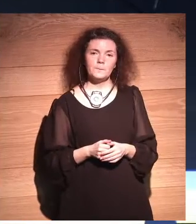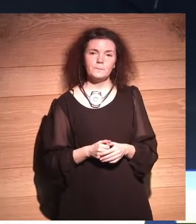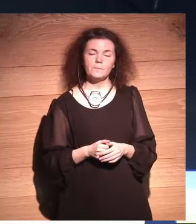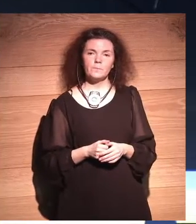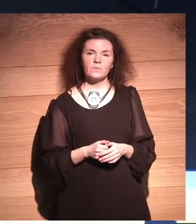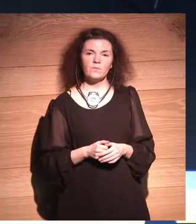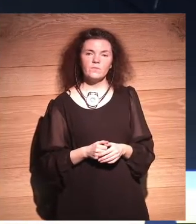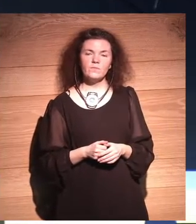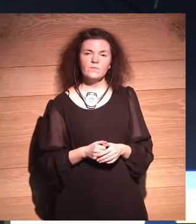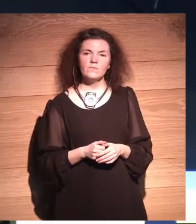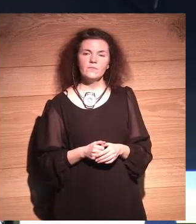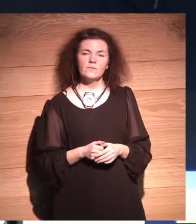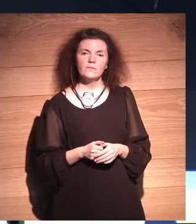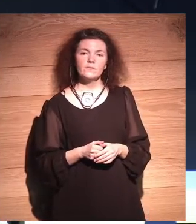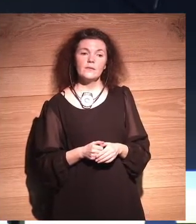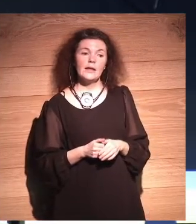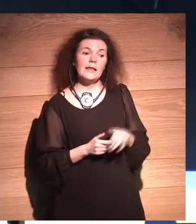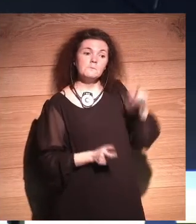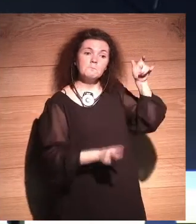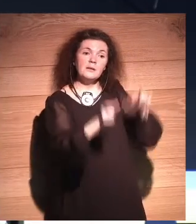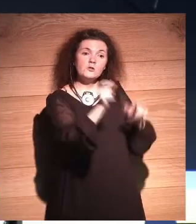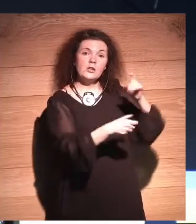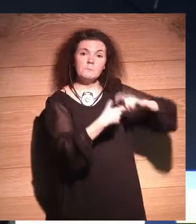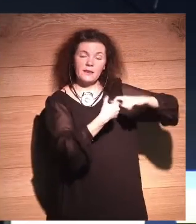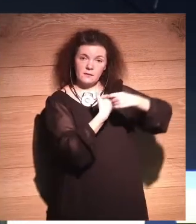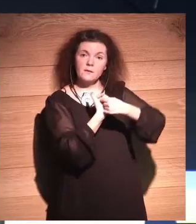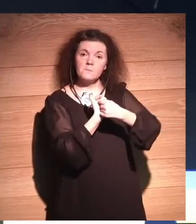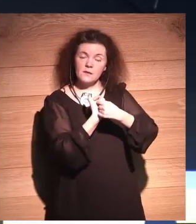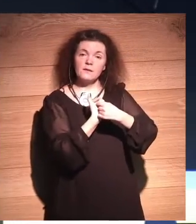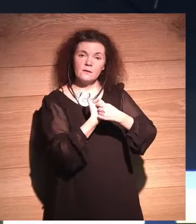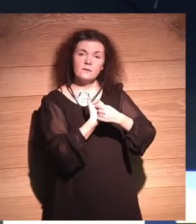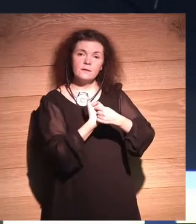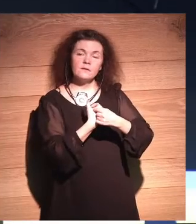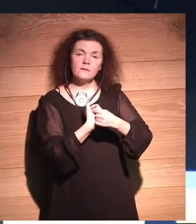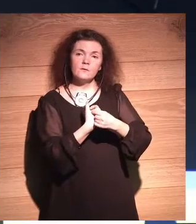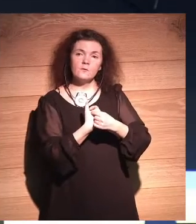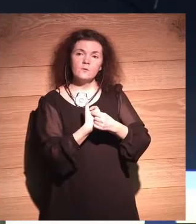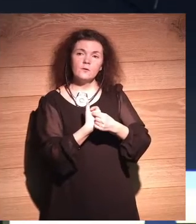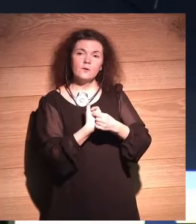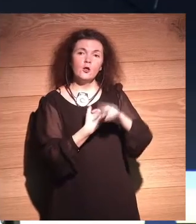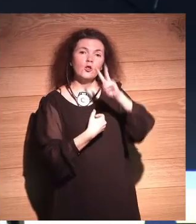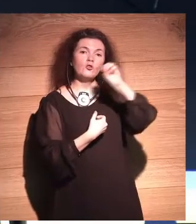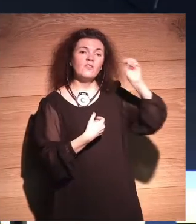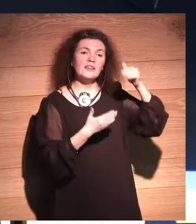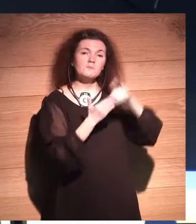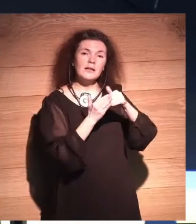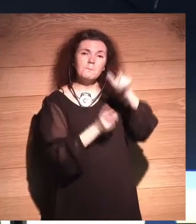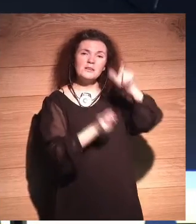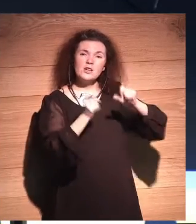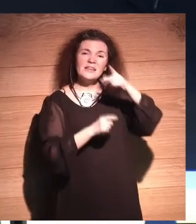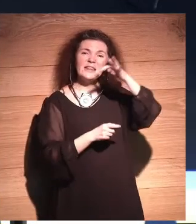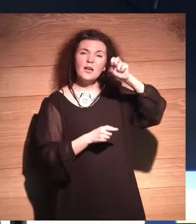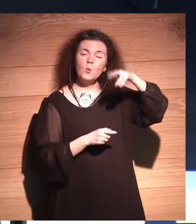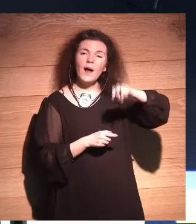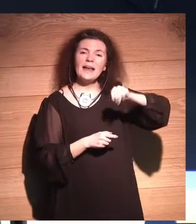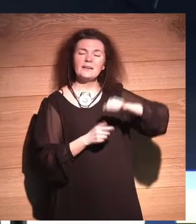people participating? Well, yes. 200,000 people in Taiwan who are doing this, 20% of the population in Reykjavik,